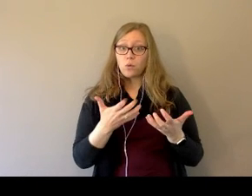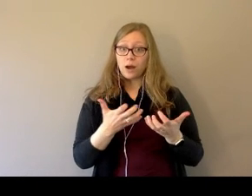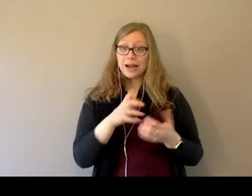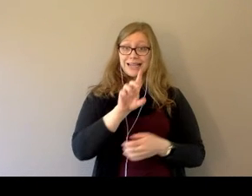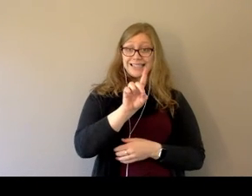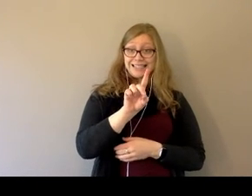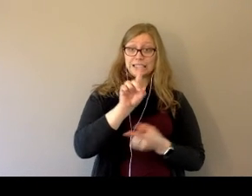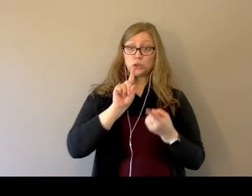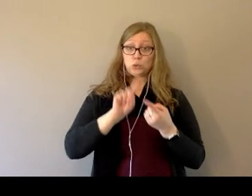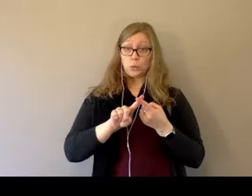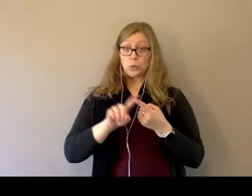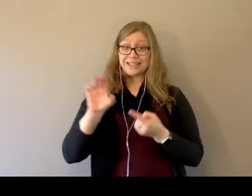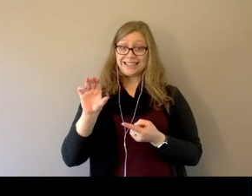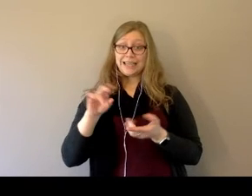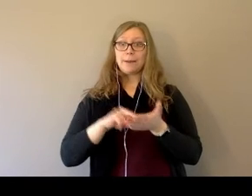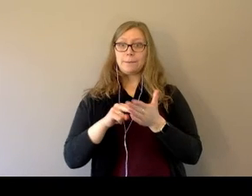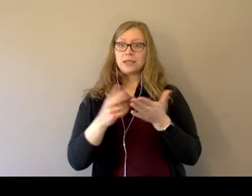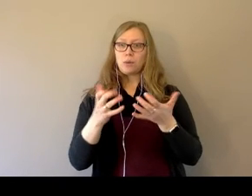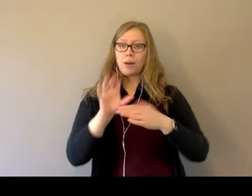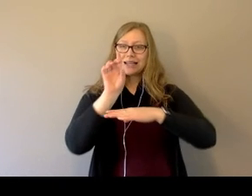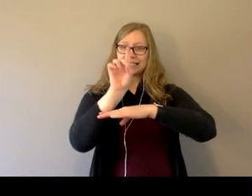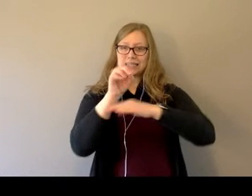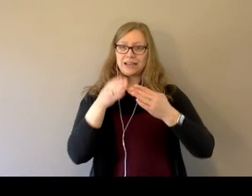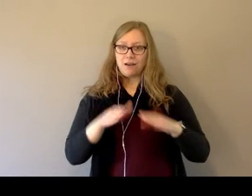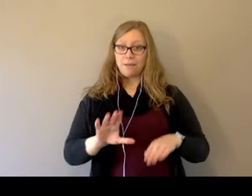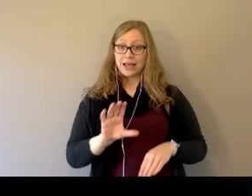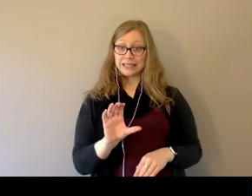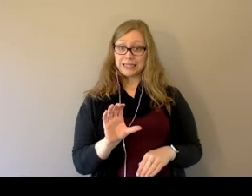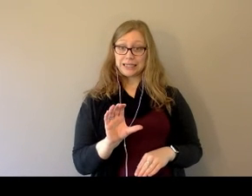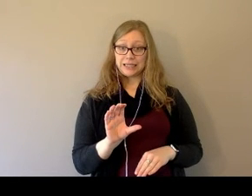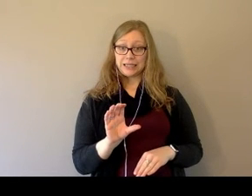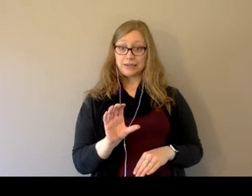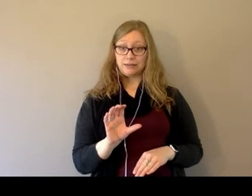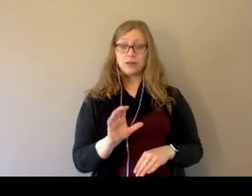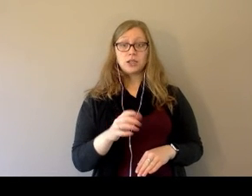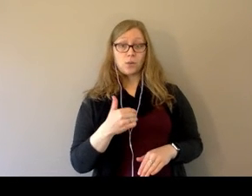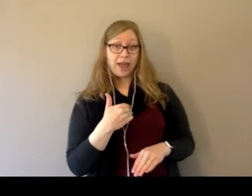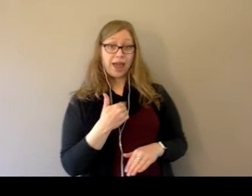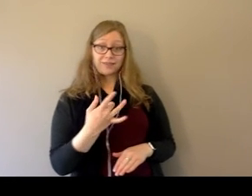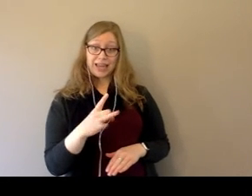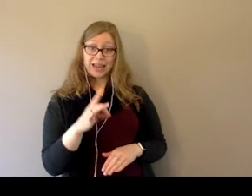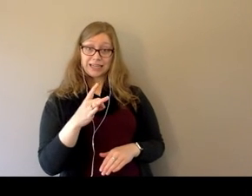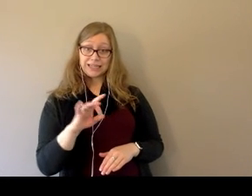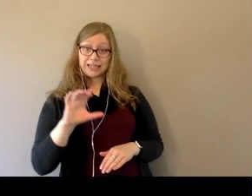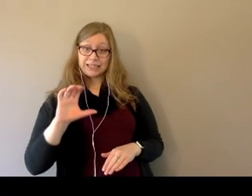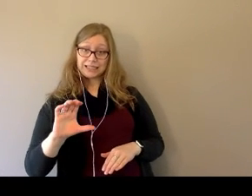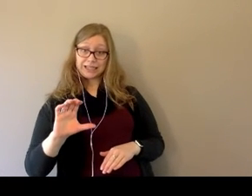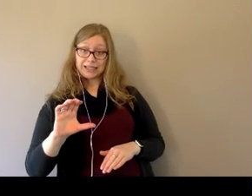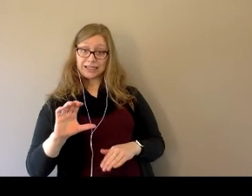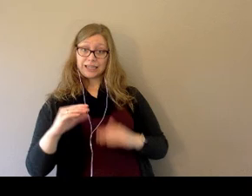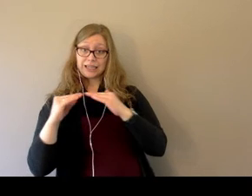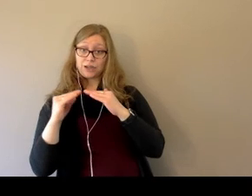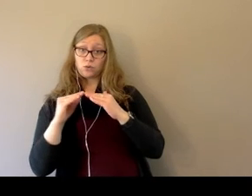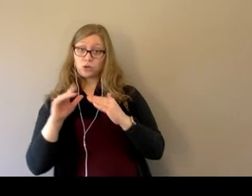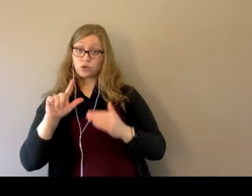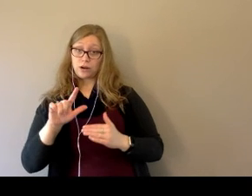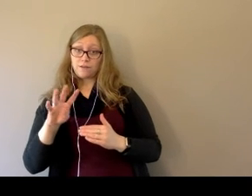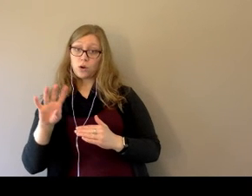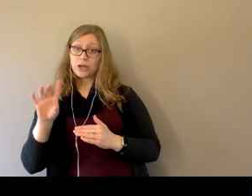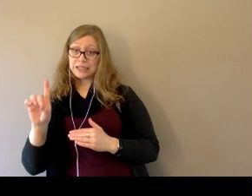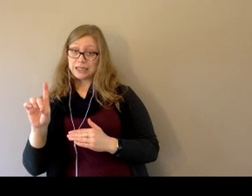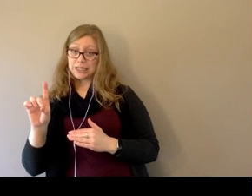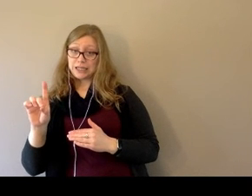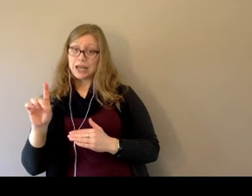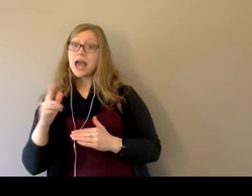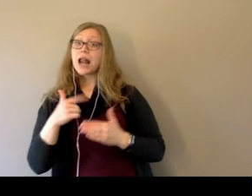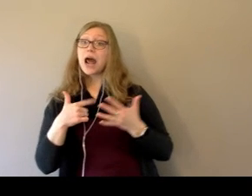with 18C equals 24D, and I need to divide by C because I want C to be in the bottom underneath